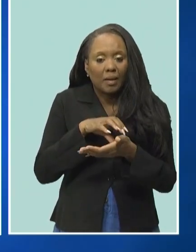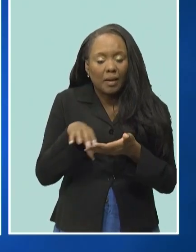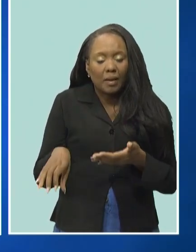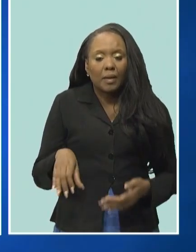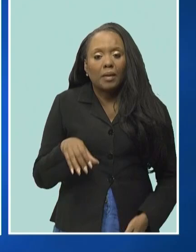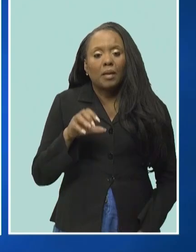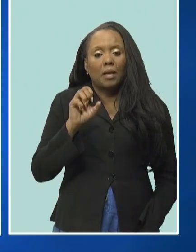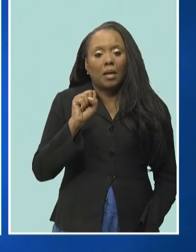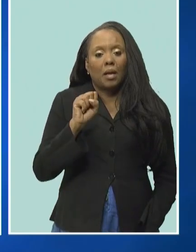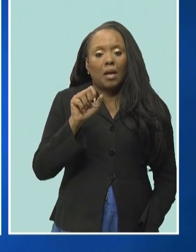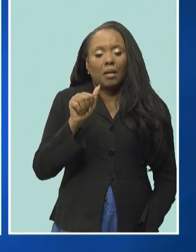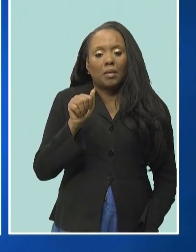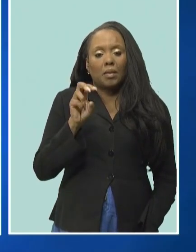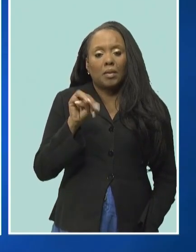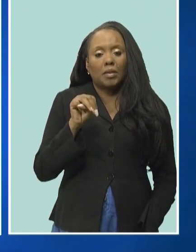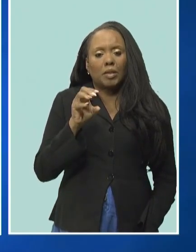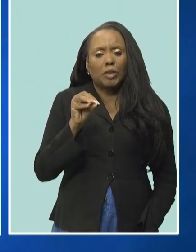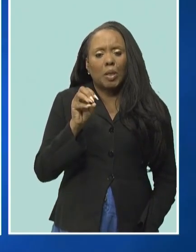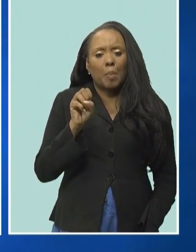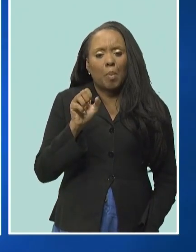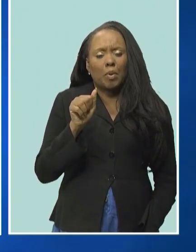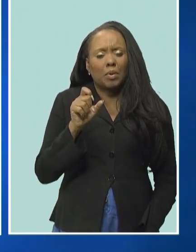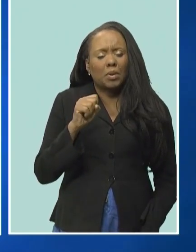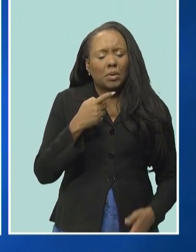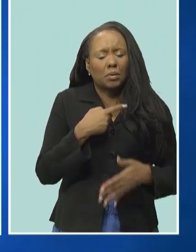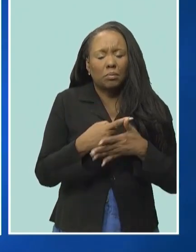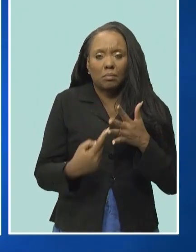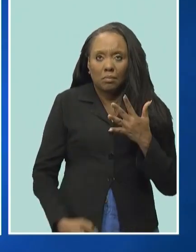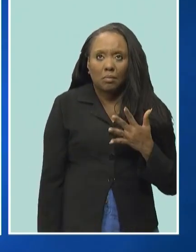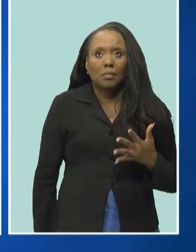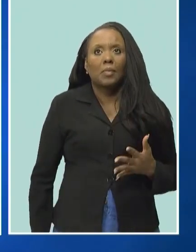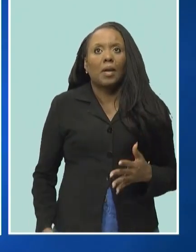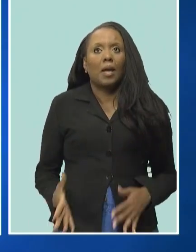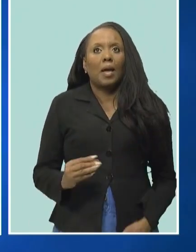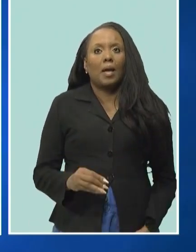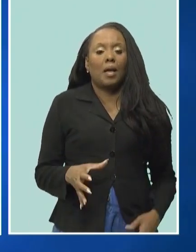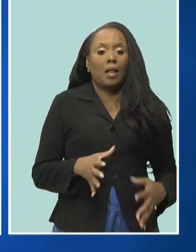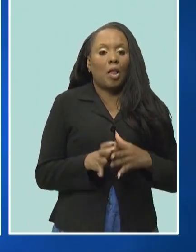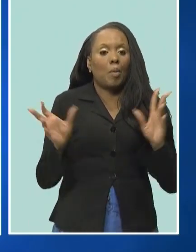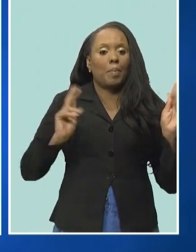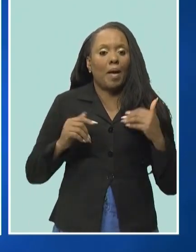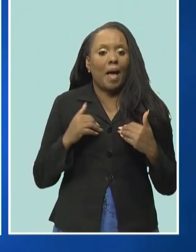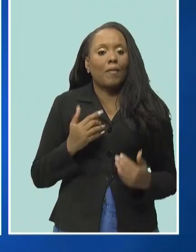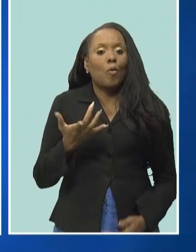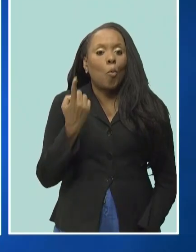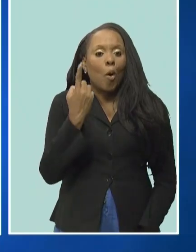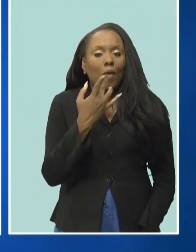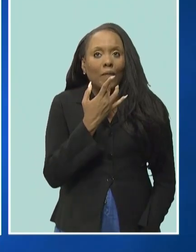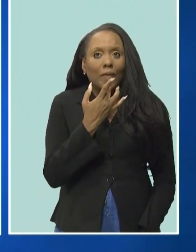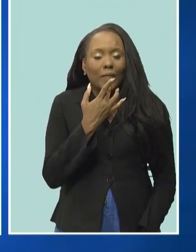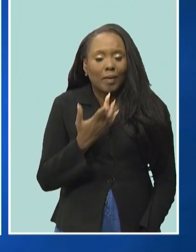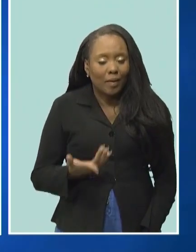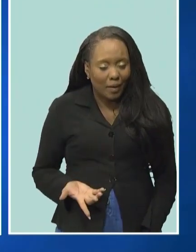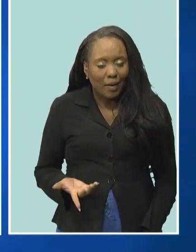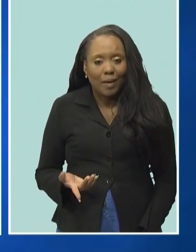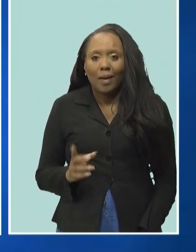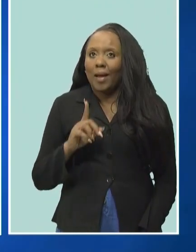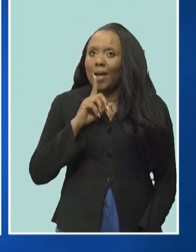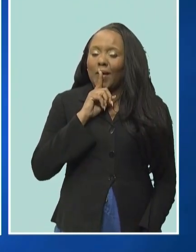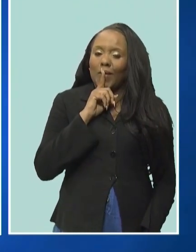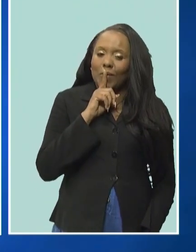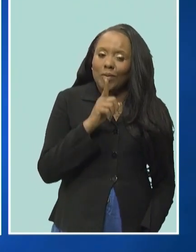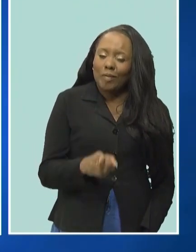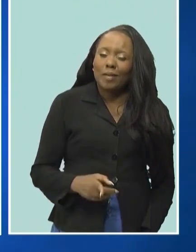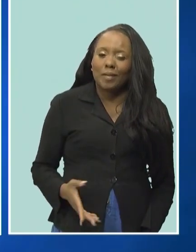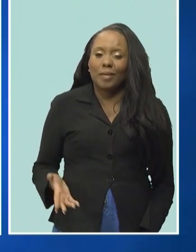kind of things, a variety. And she says a clear favorite has emerged among her special treats. And in many ways, it might otherwise